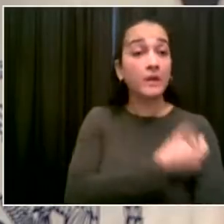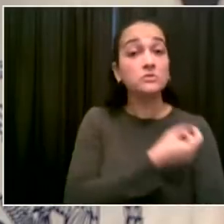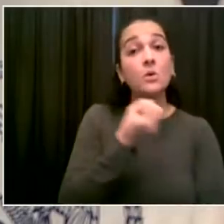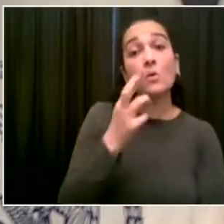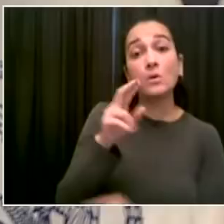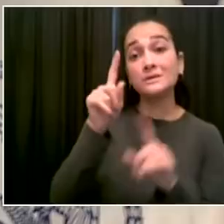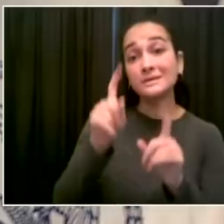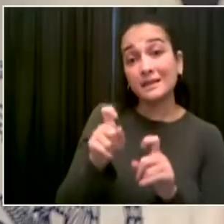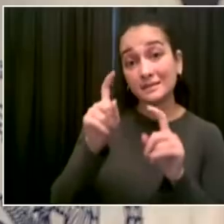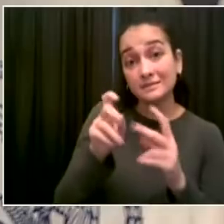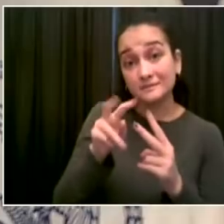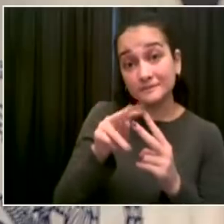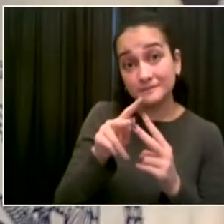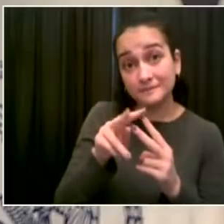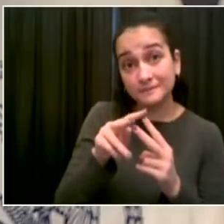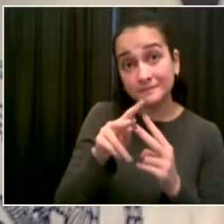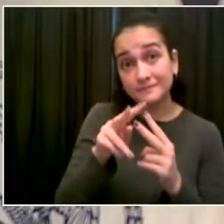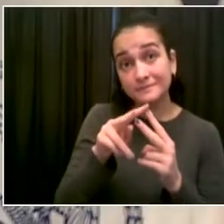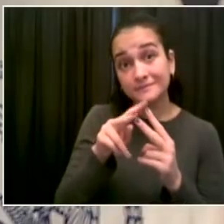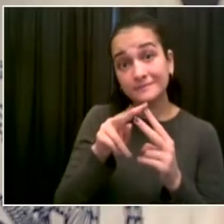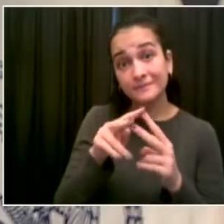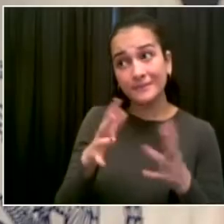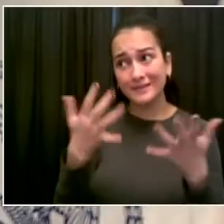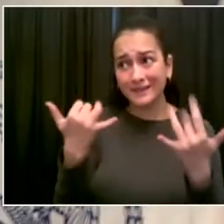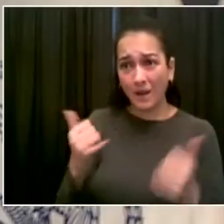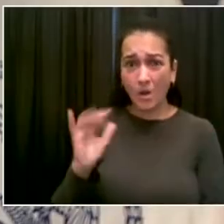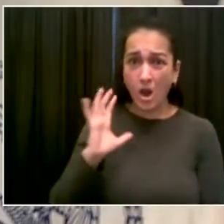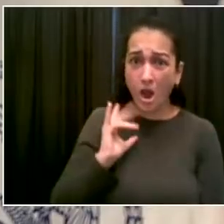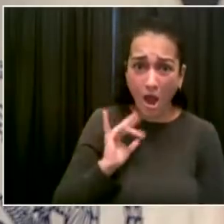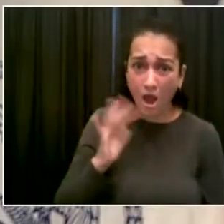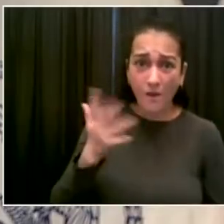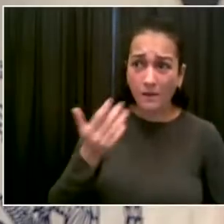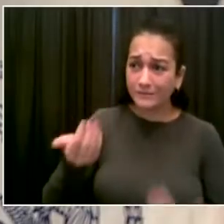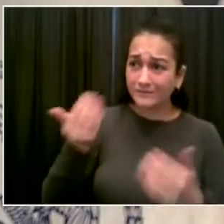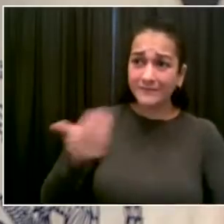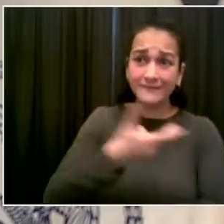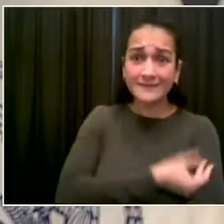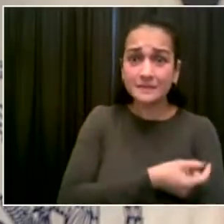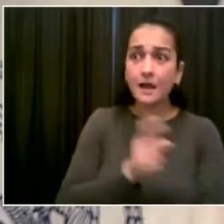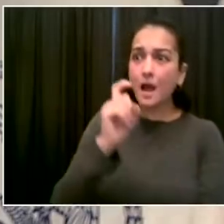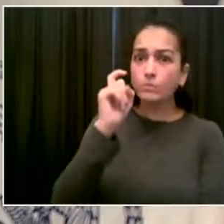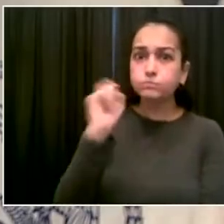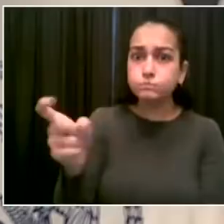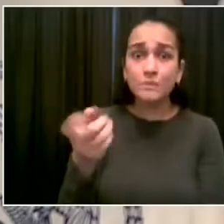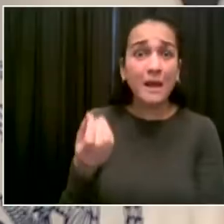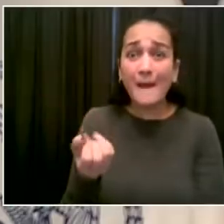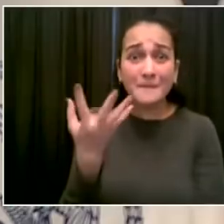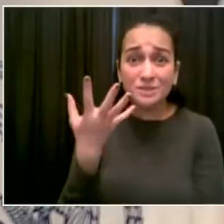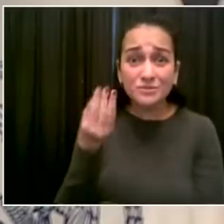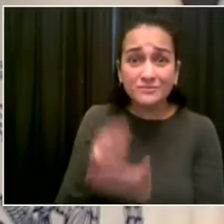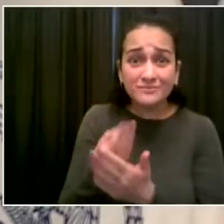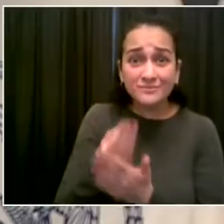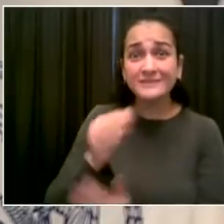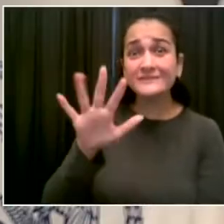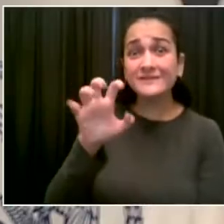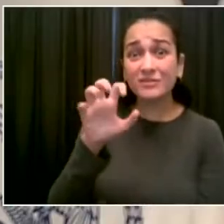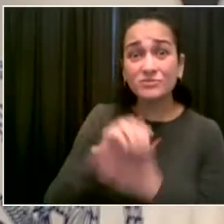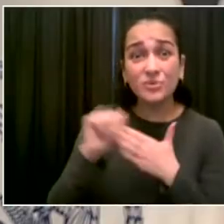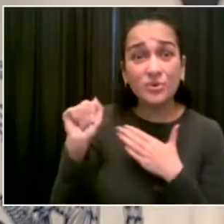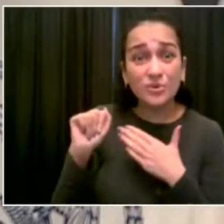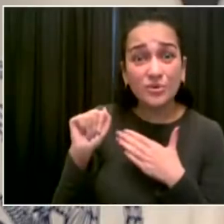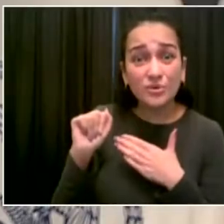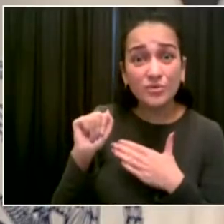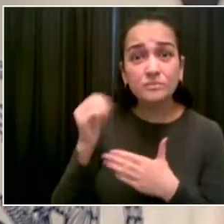lot of people are going to take us up on it. And for those who don't, I think some of them will come back pretty quickly, and we will be able to